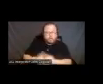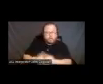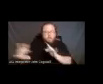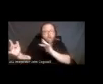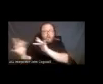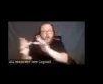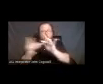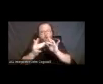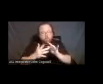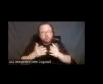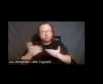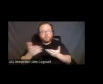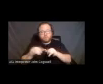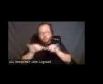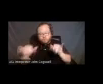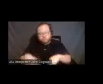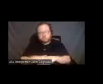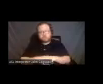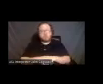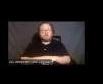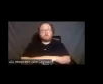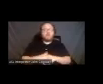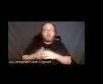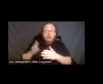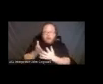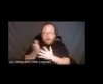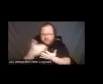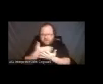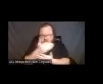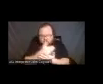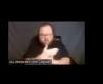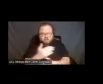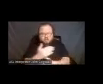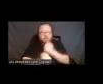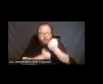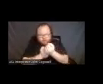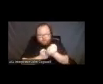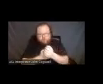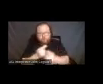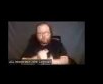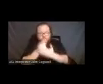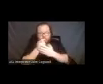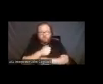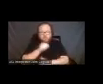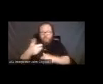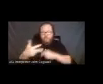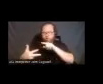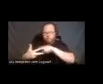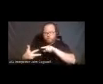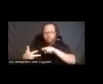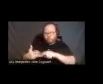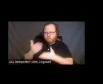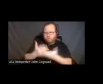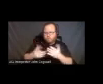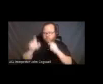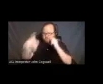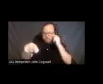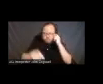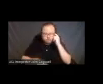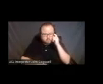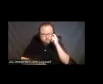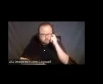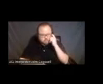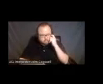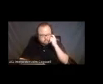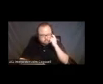services, system navigation services, supports, and treatment must come out of the other 2 components.